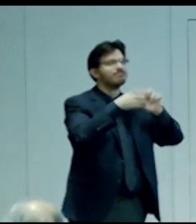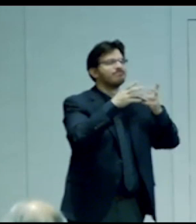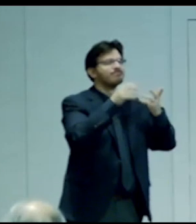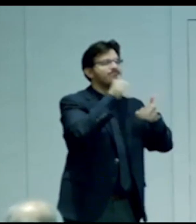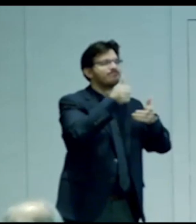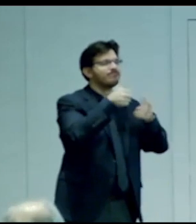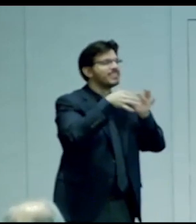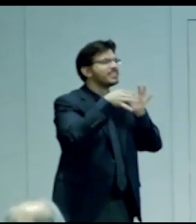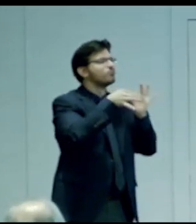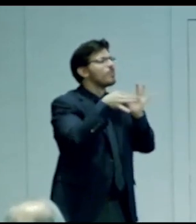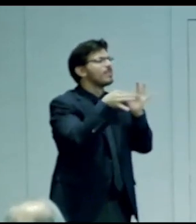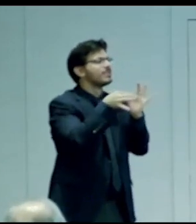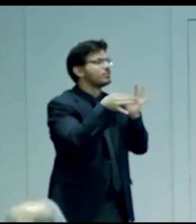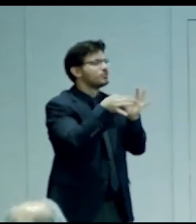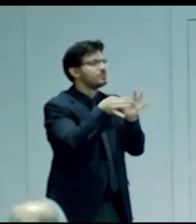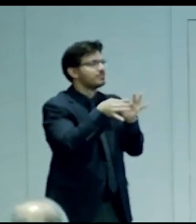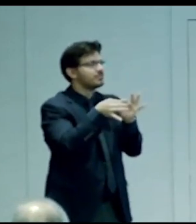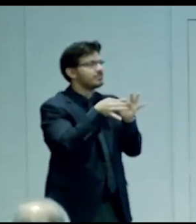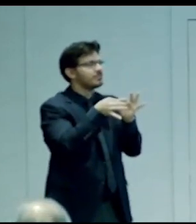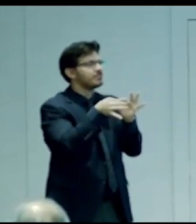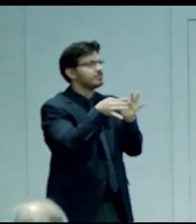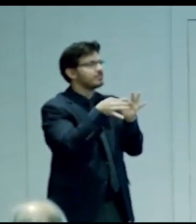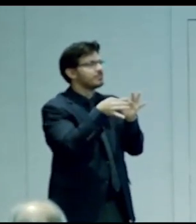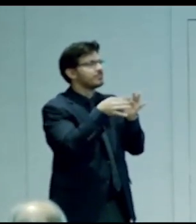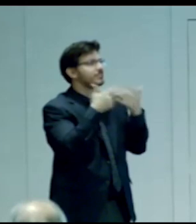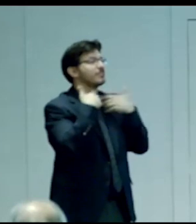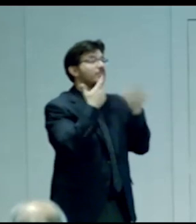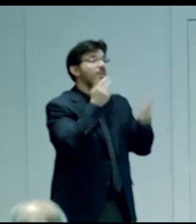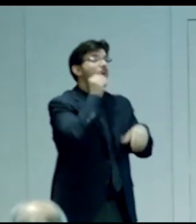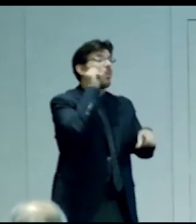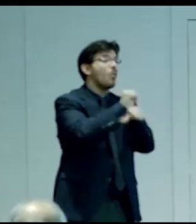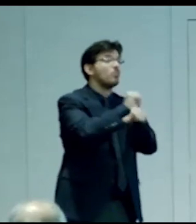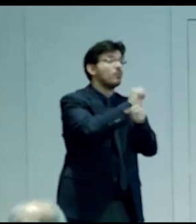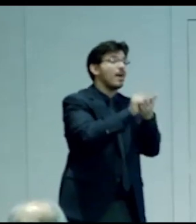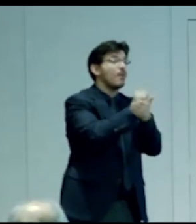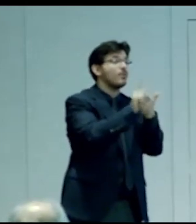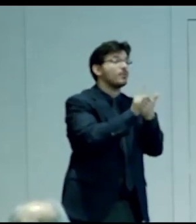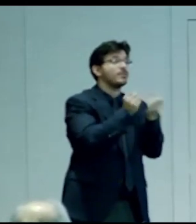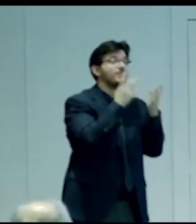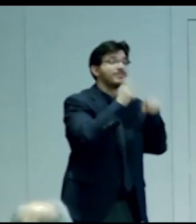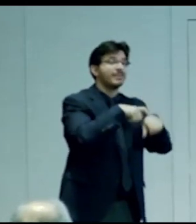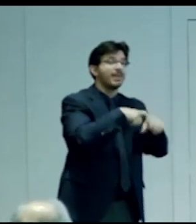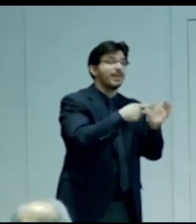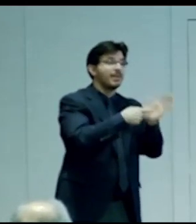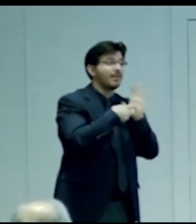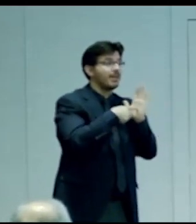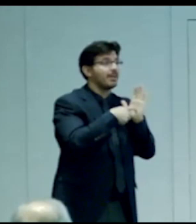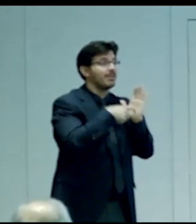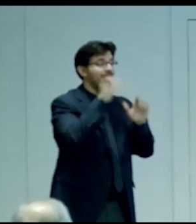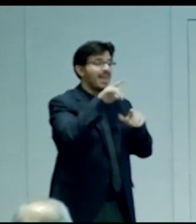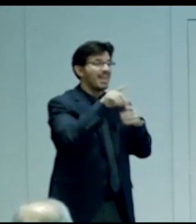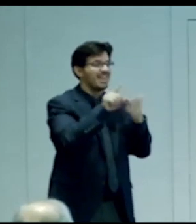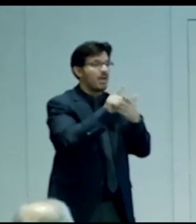relationships, that you have the homework hours, which is actually a sort of, in my mind,